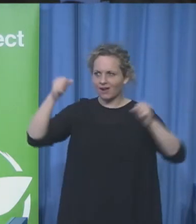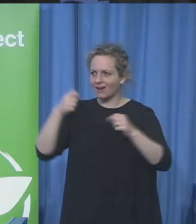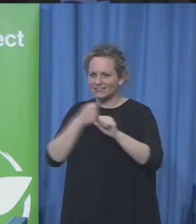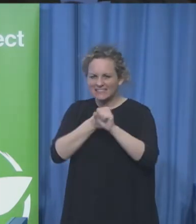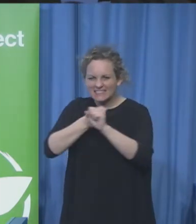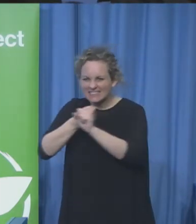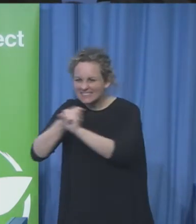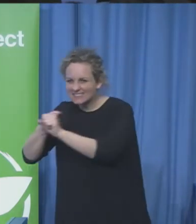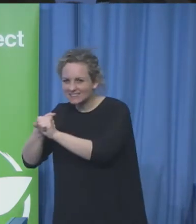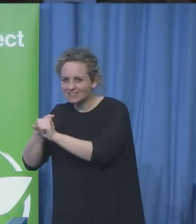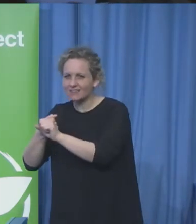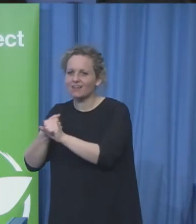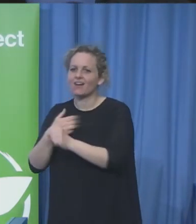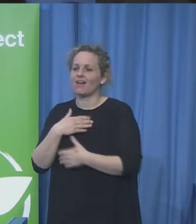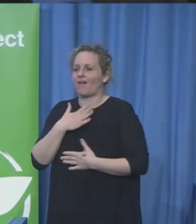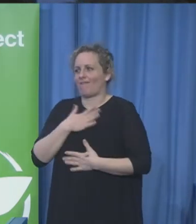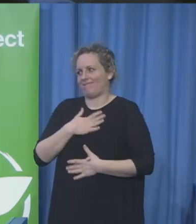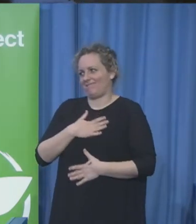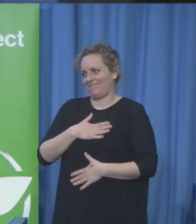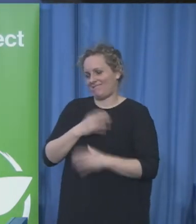you some flowers.